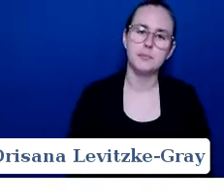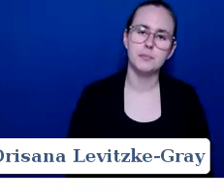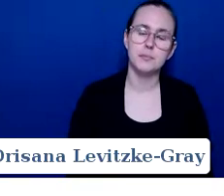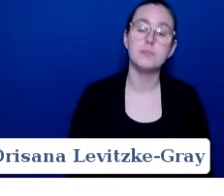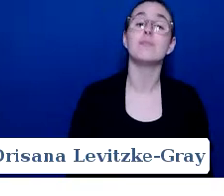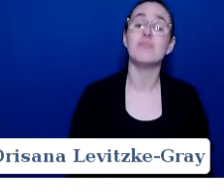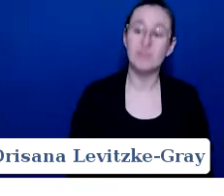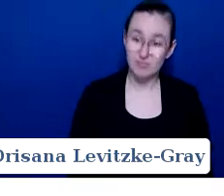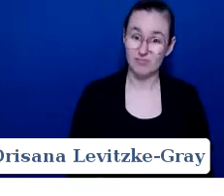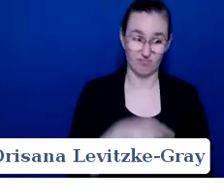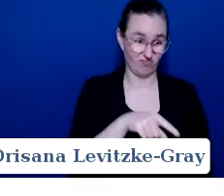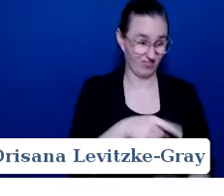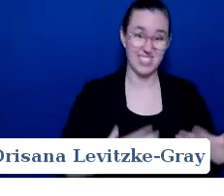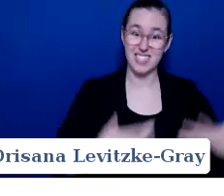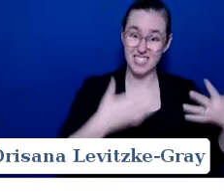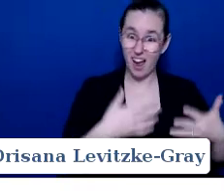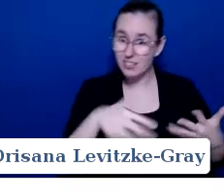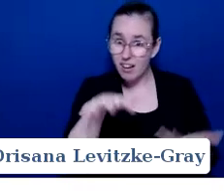individual assessment. So